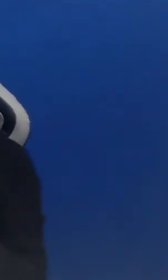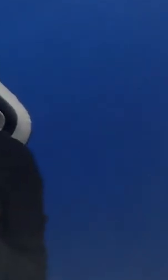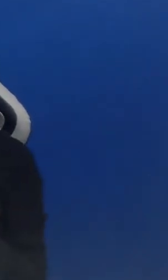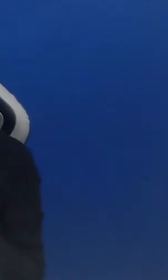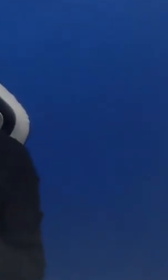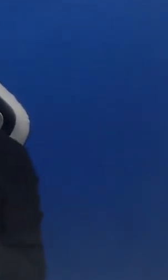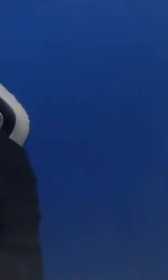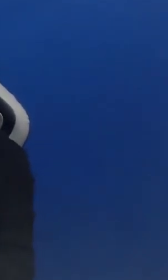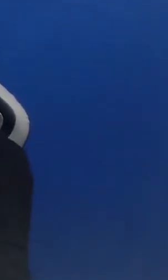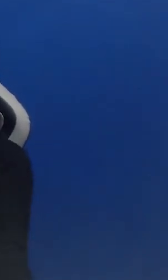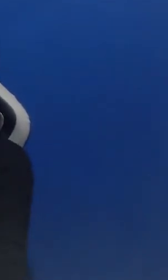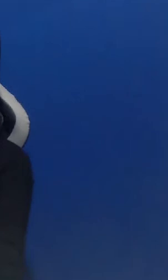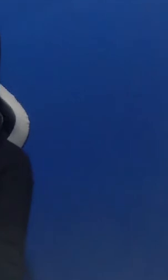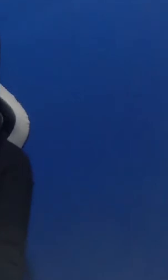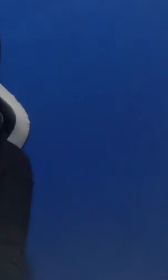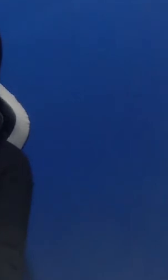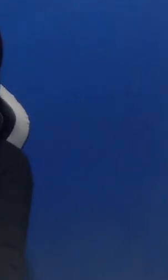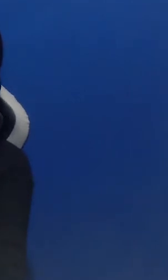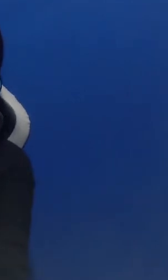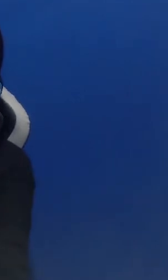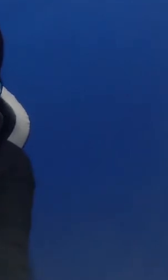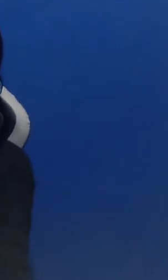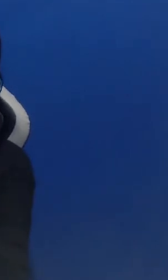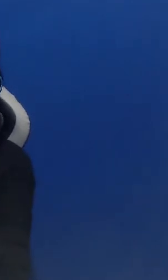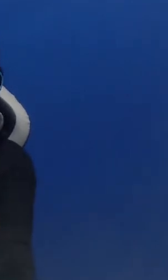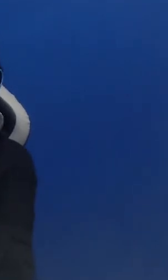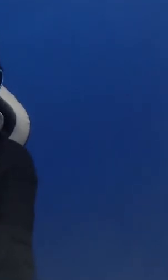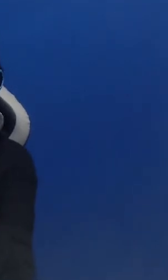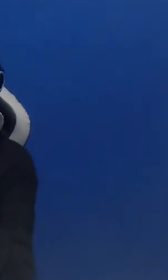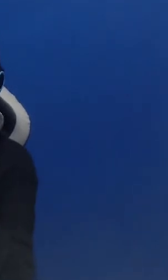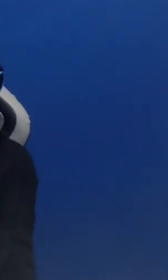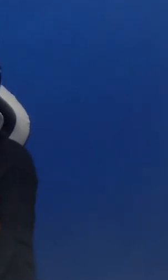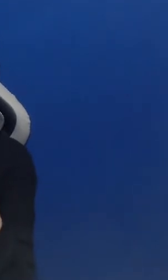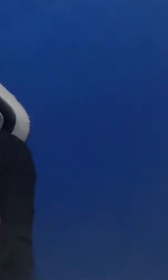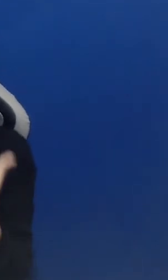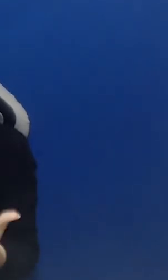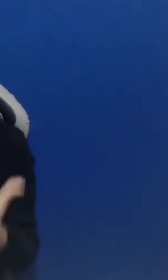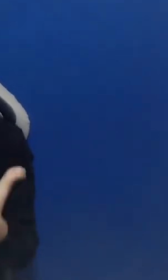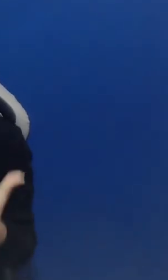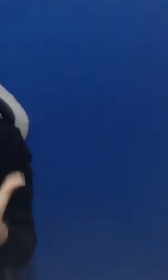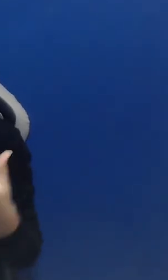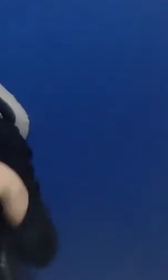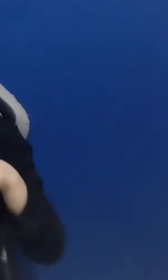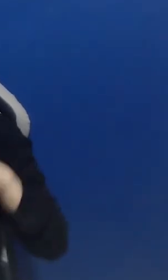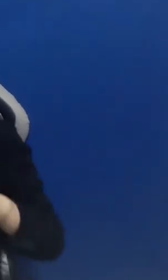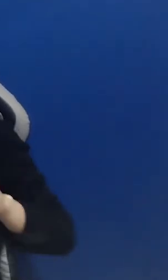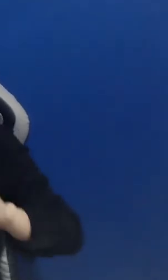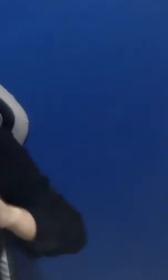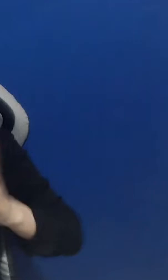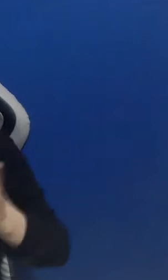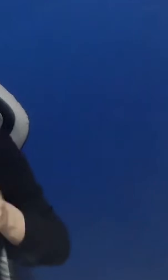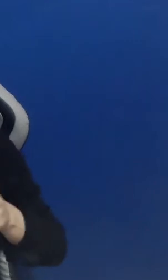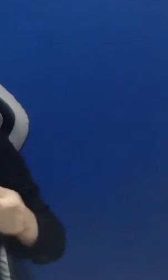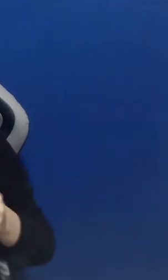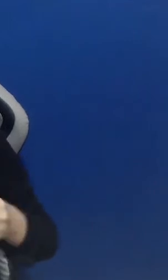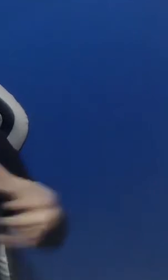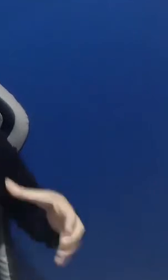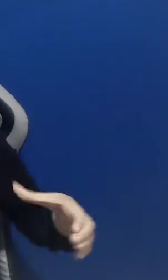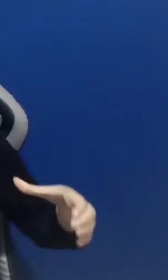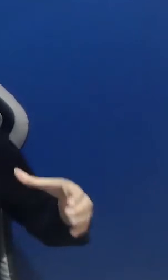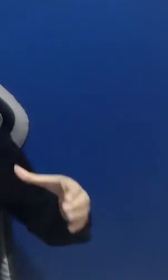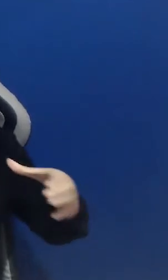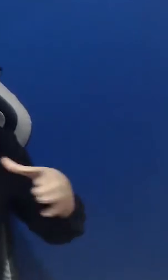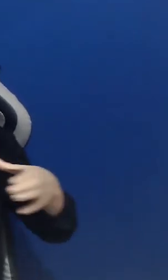we've been seeing new cases after people were infected by COVID, cases